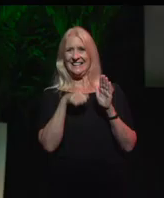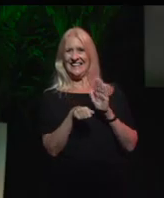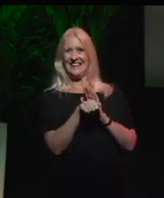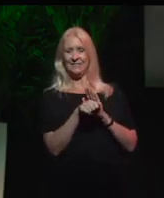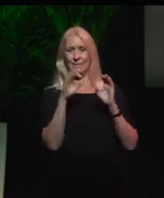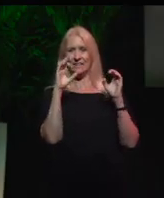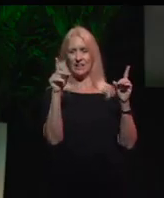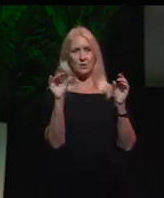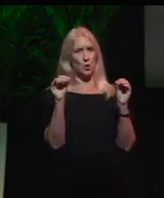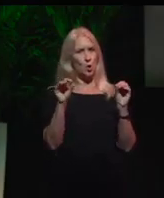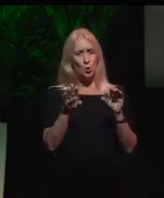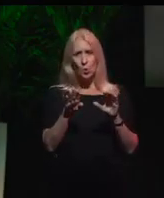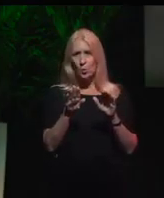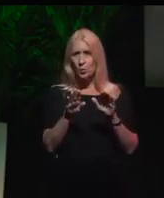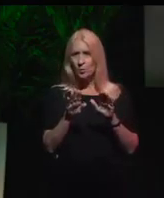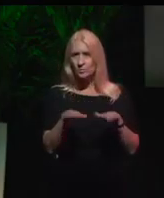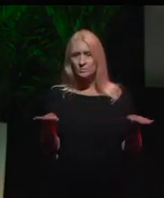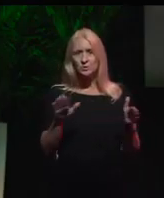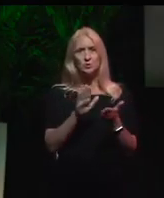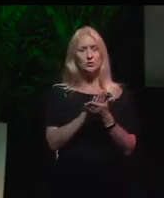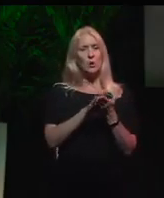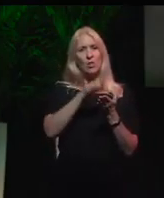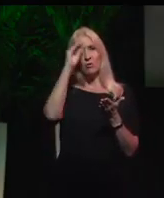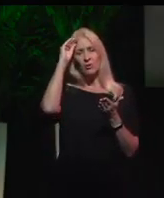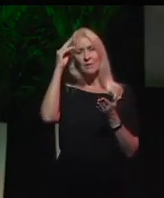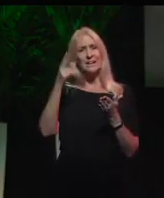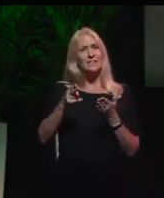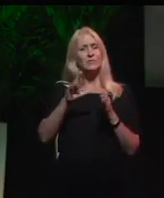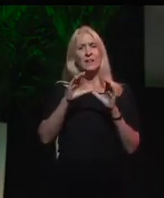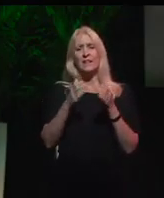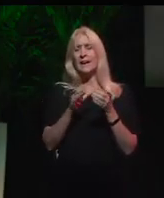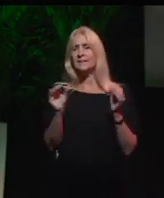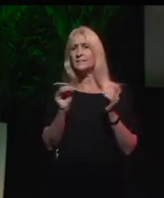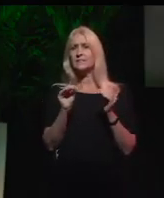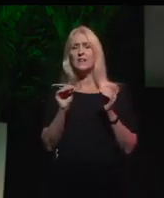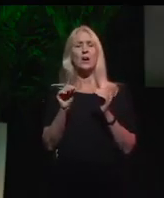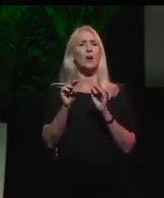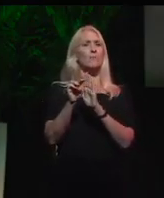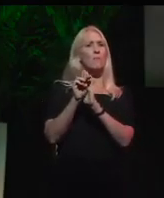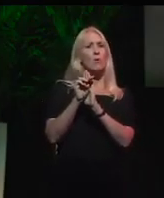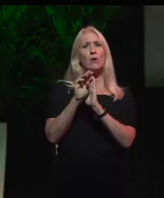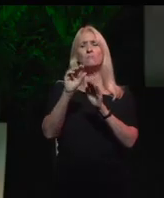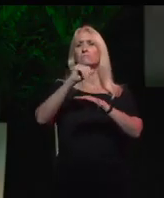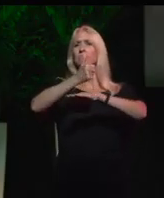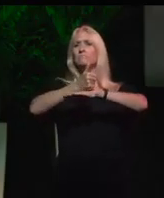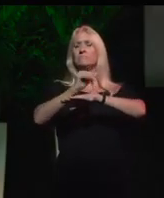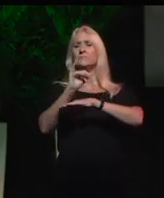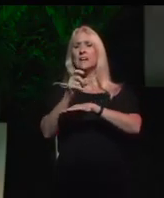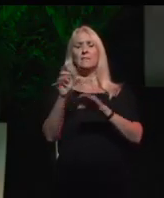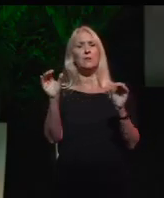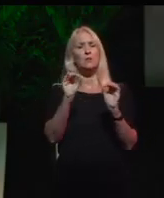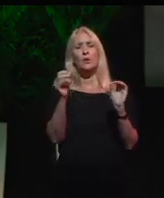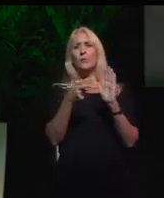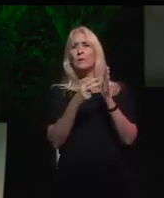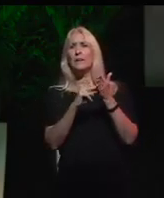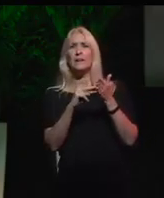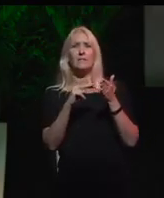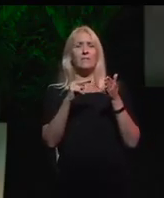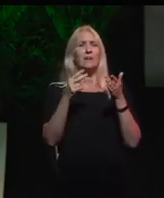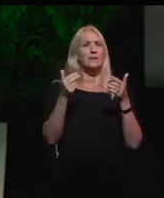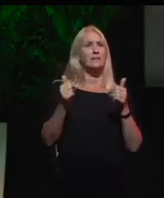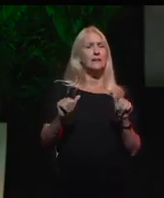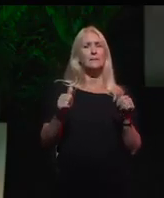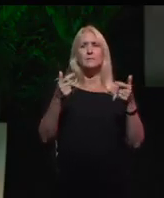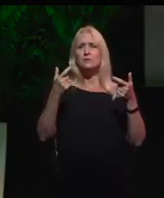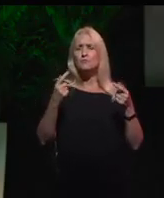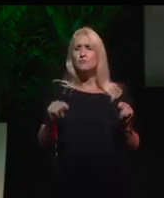school children learned about it in their history classes in high school. No memorial stood in Jacksonville. No meaningful attempt to remember and atone has yet been made.